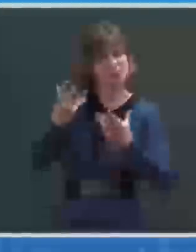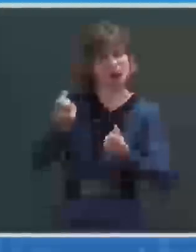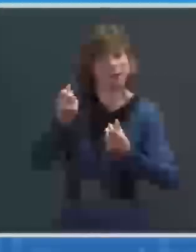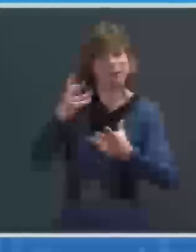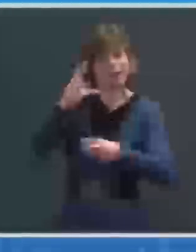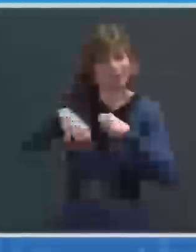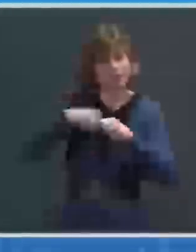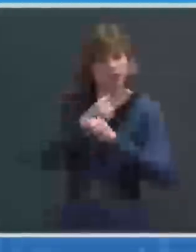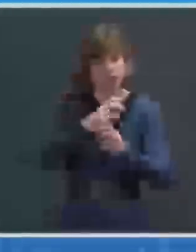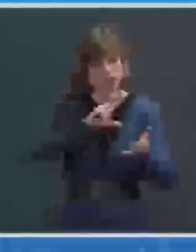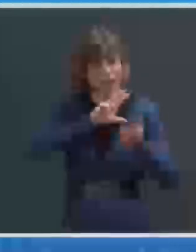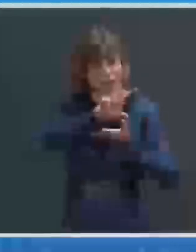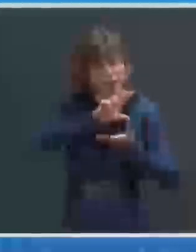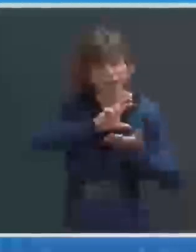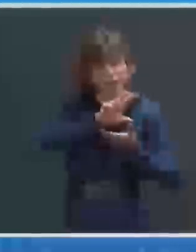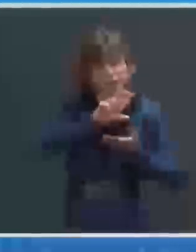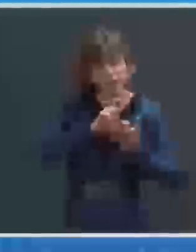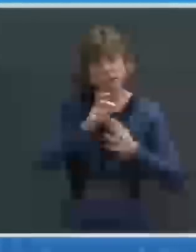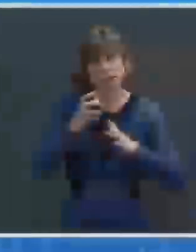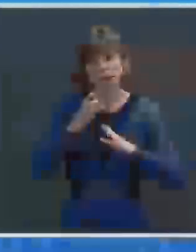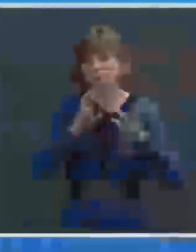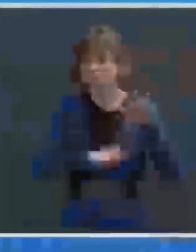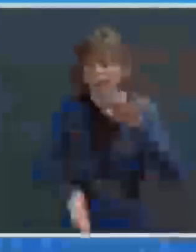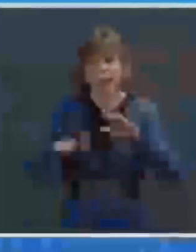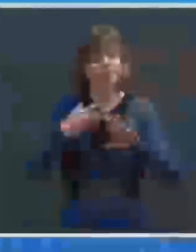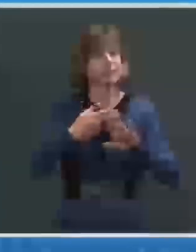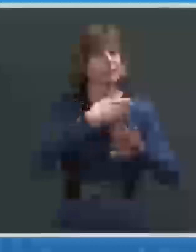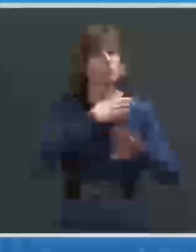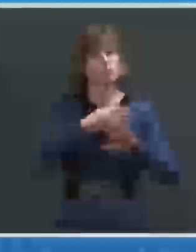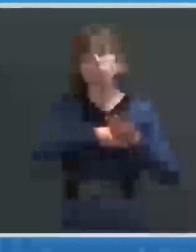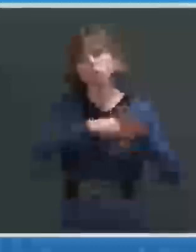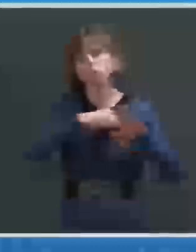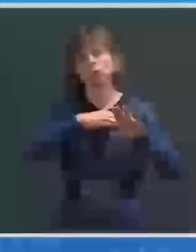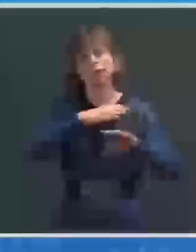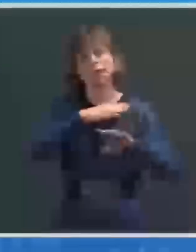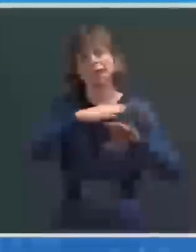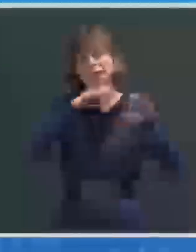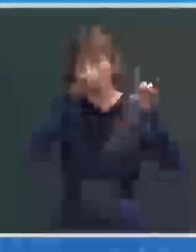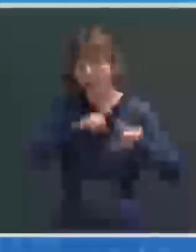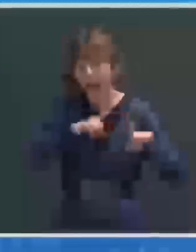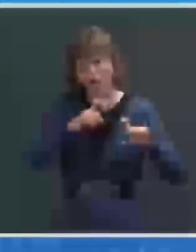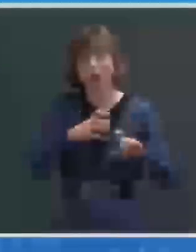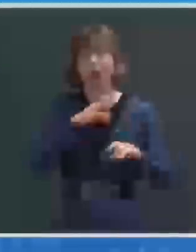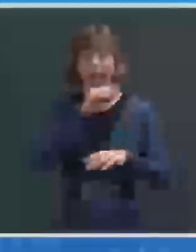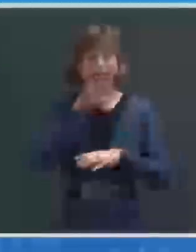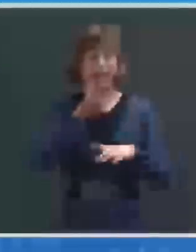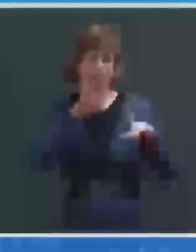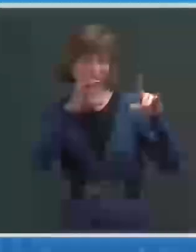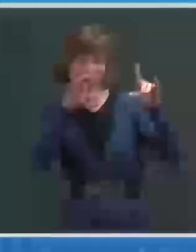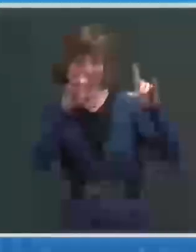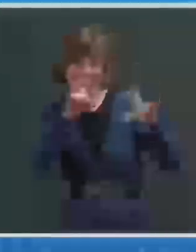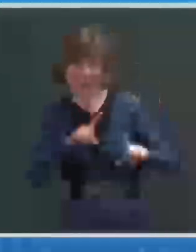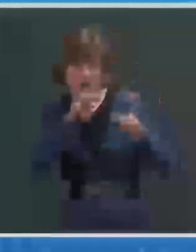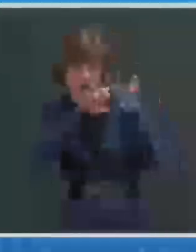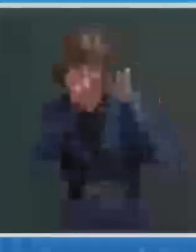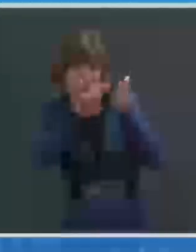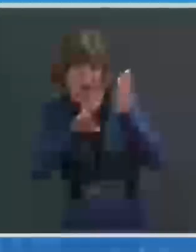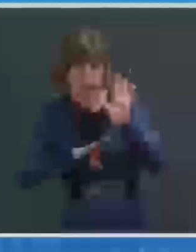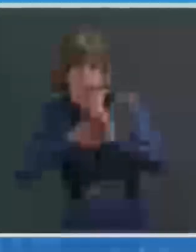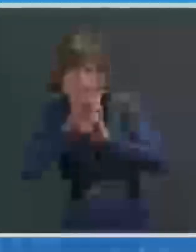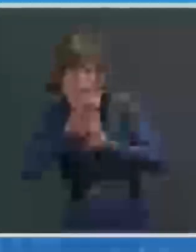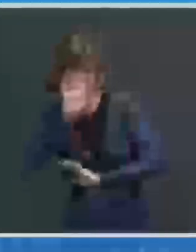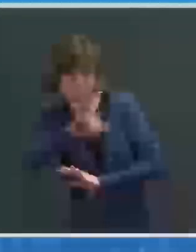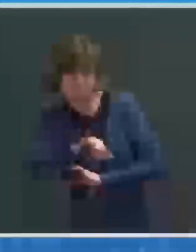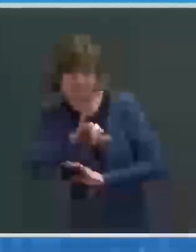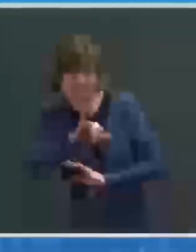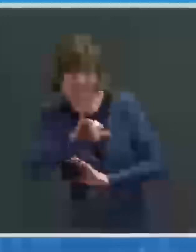basic preclinical and clinical research to actually develop the adenovirus 26 vector. A lot of